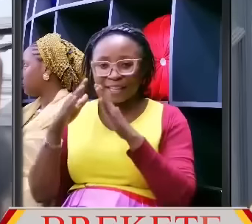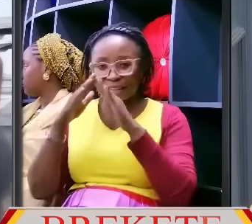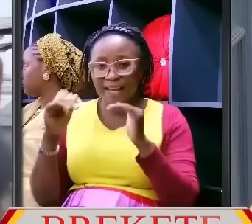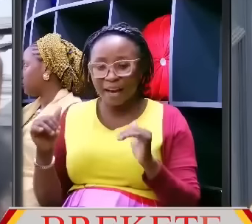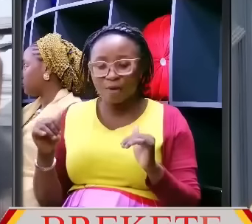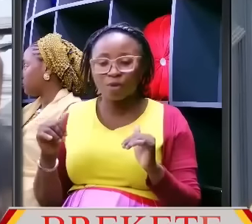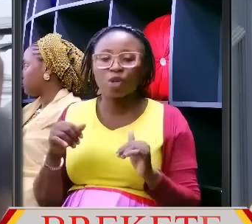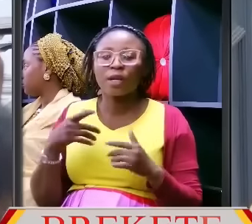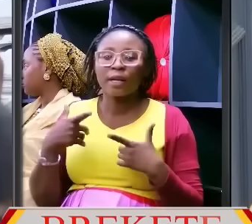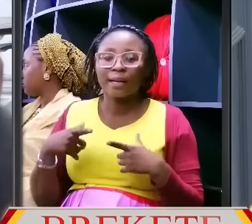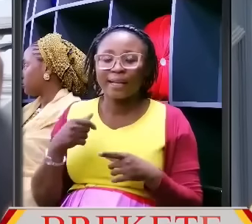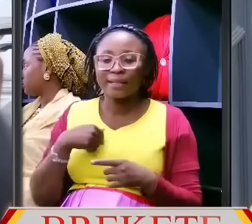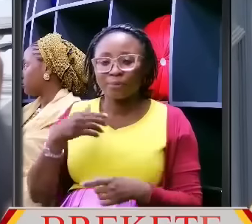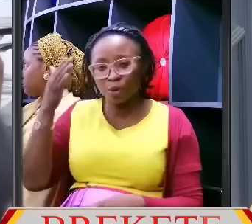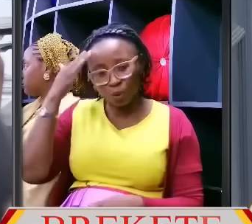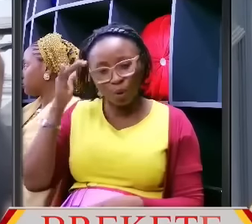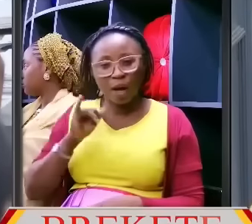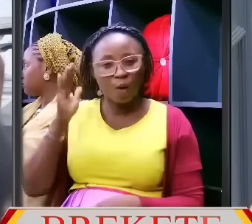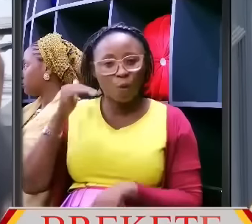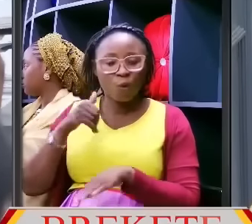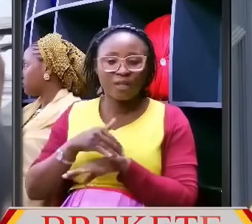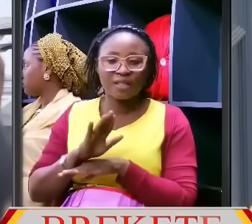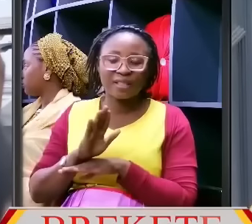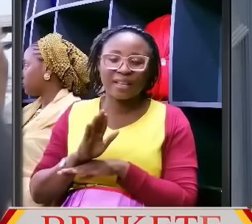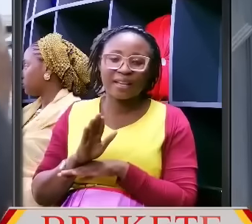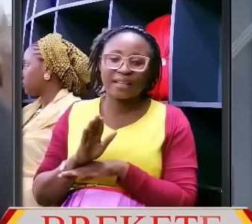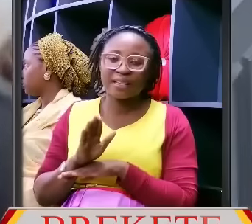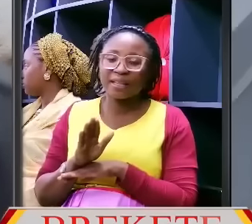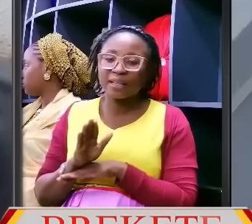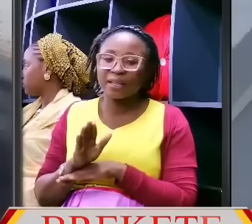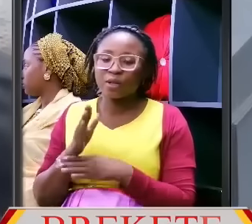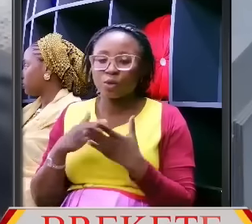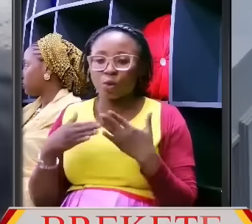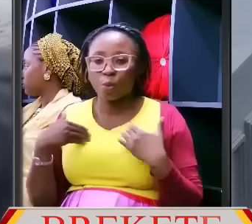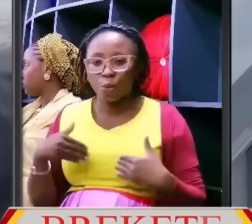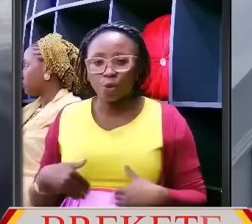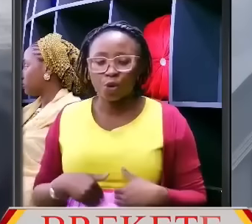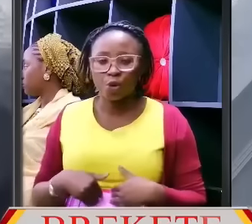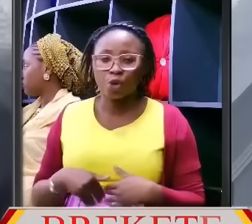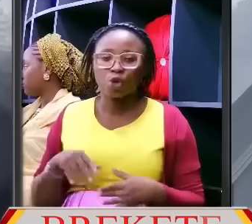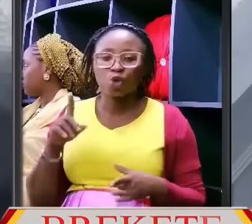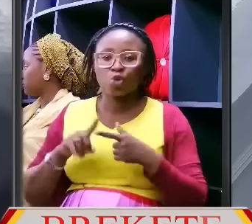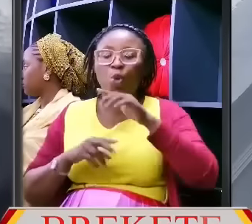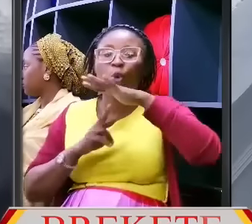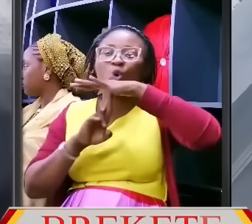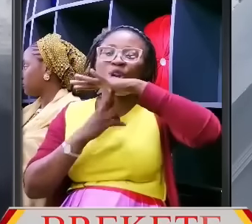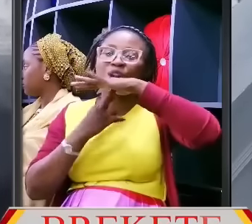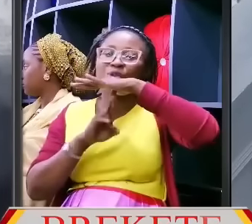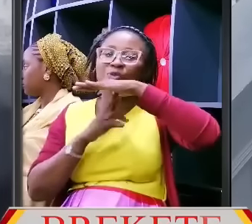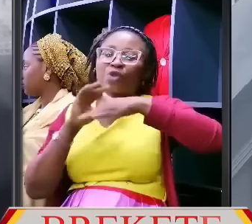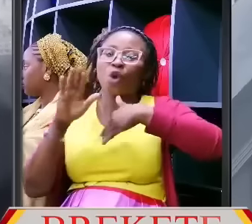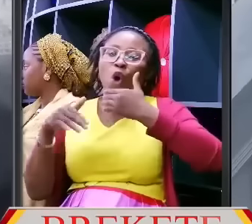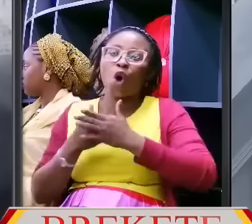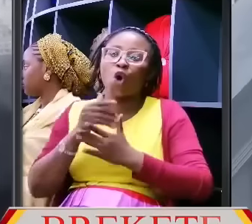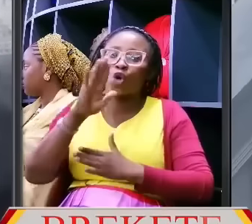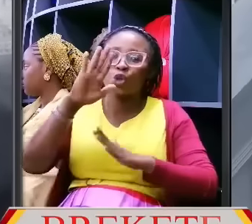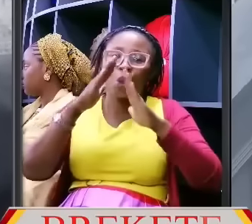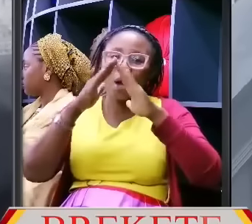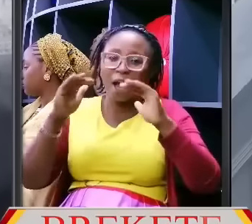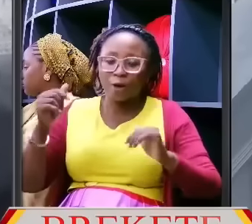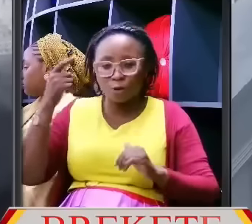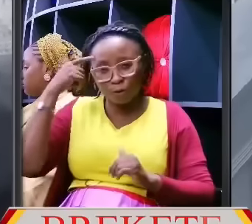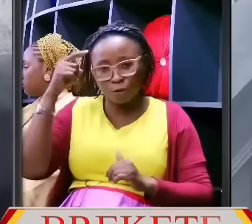when I go, let me know. I go send Bello Beggar. He go go. He go renovate all Una houses